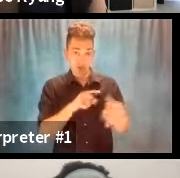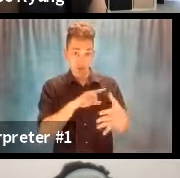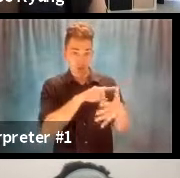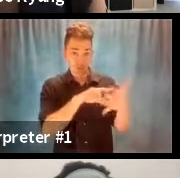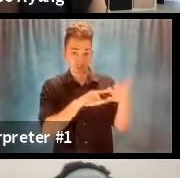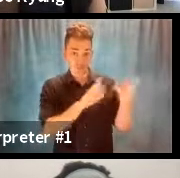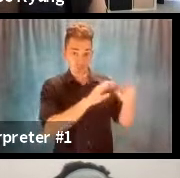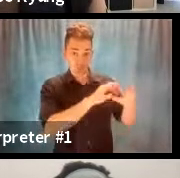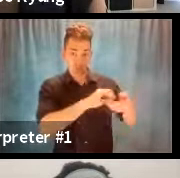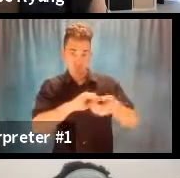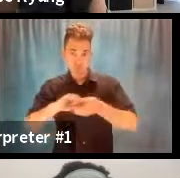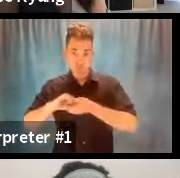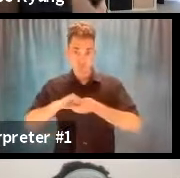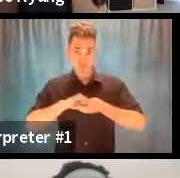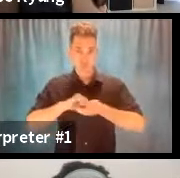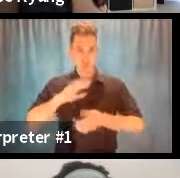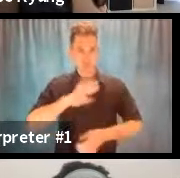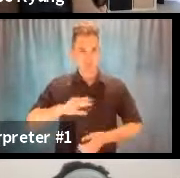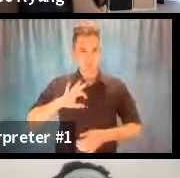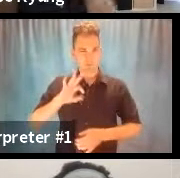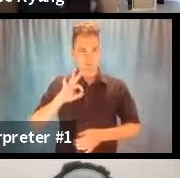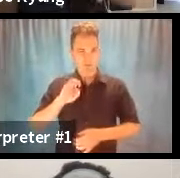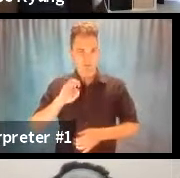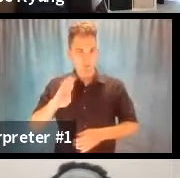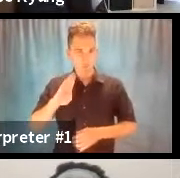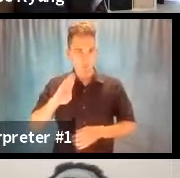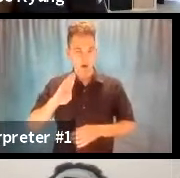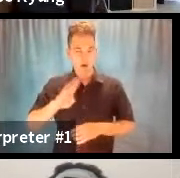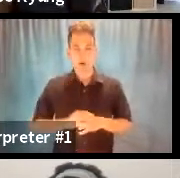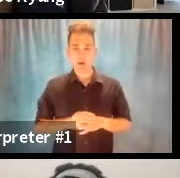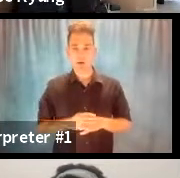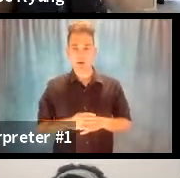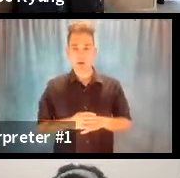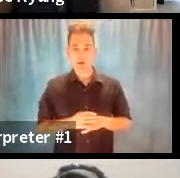February, when we became aware of this big